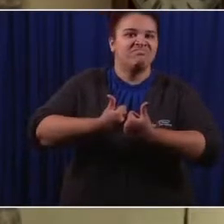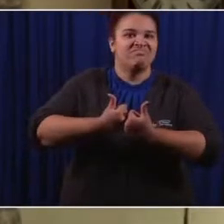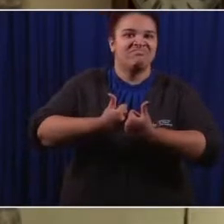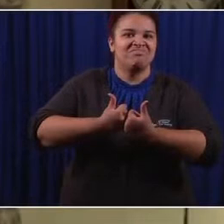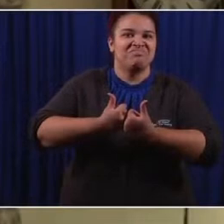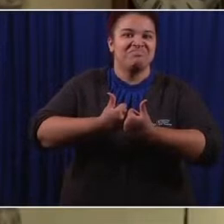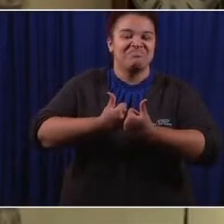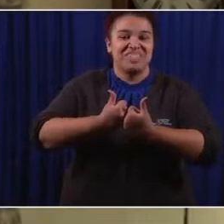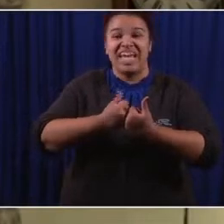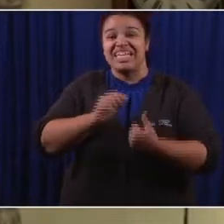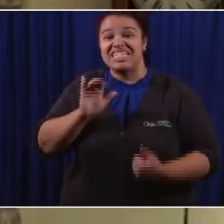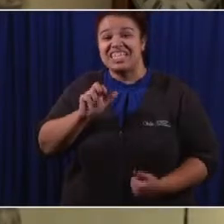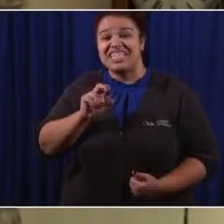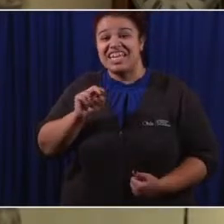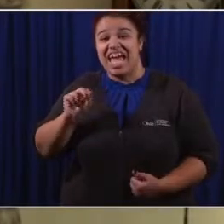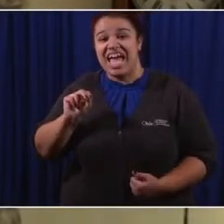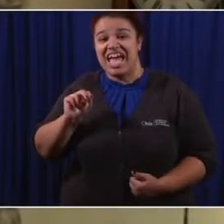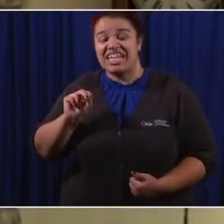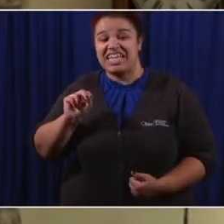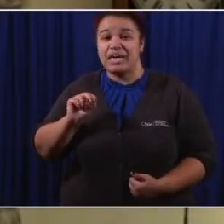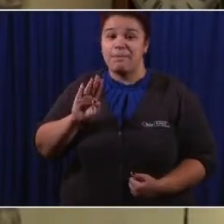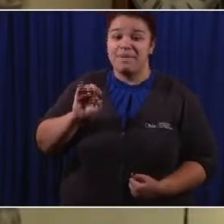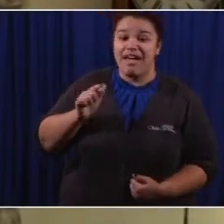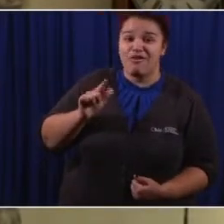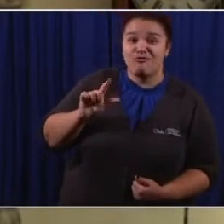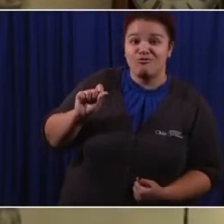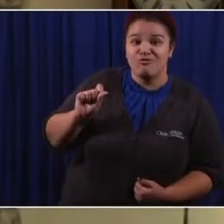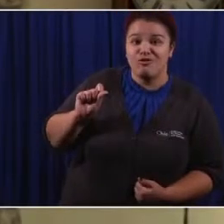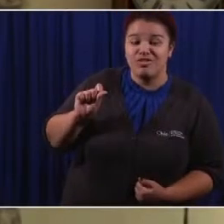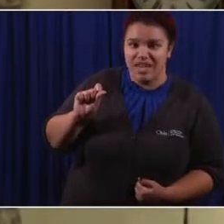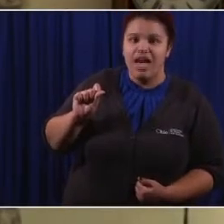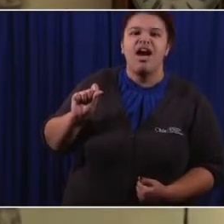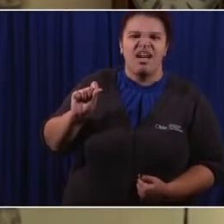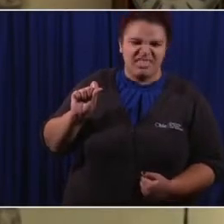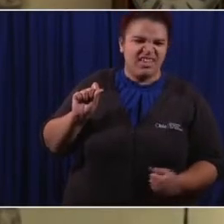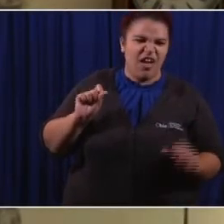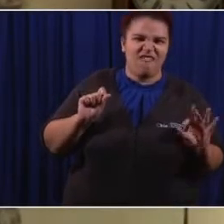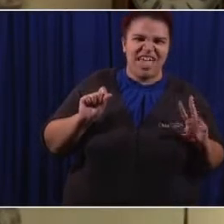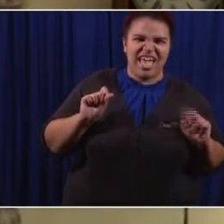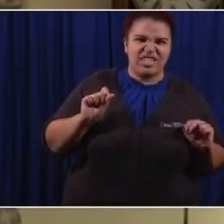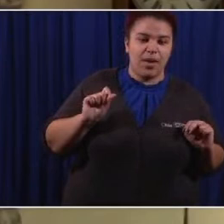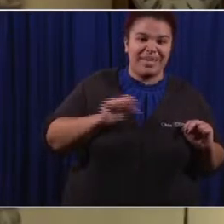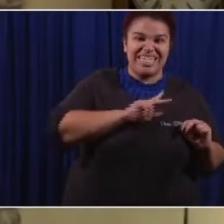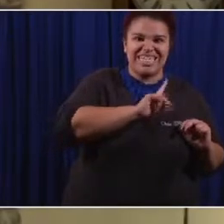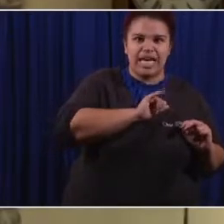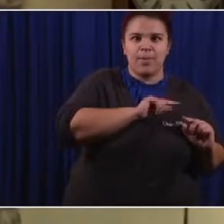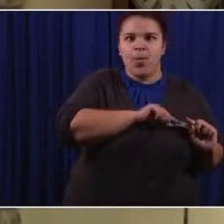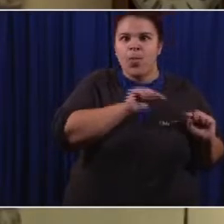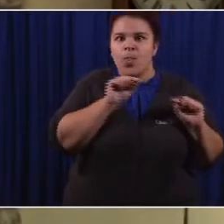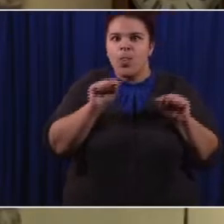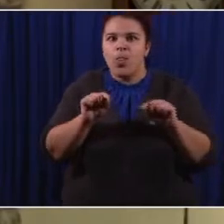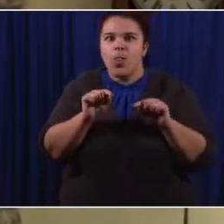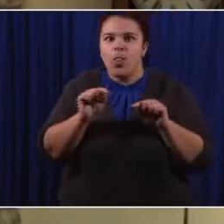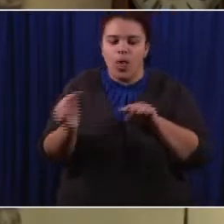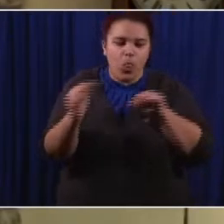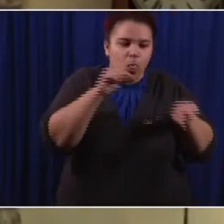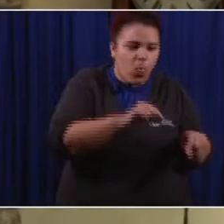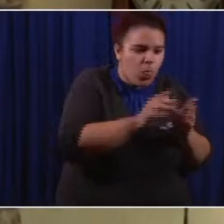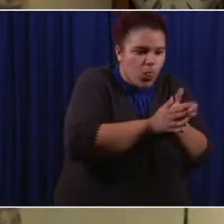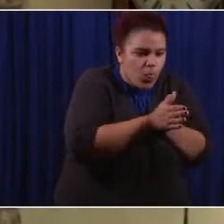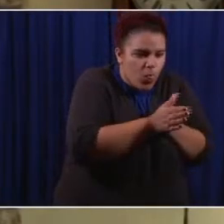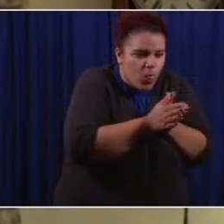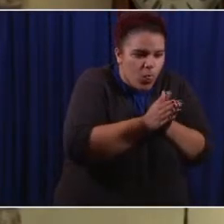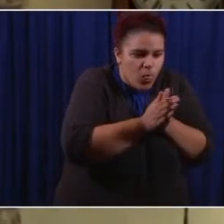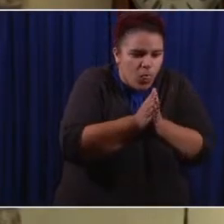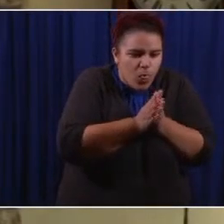be heading across the river to Kentucky to watch the game since Governor Beshear pushed back its liquor curfew to 11 p.m., an